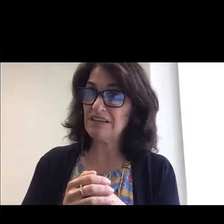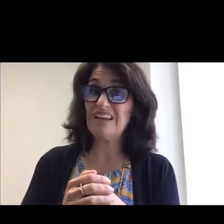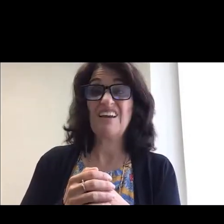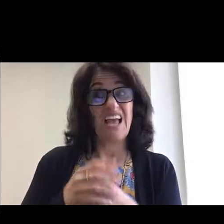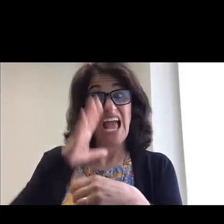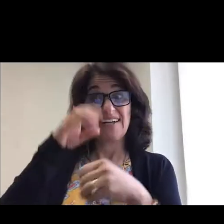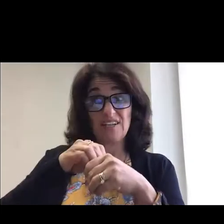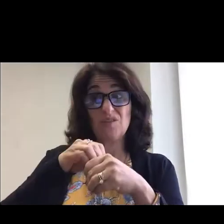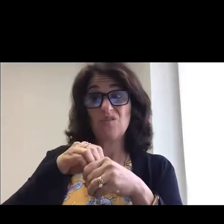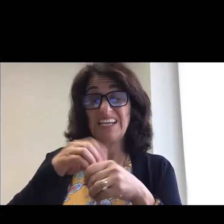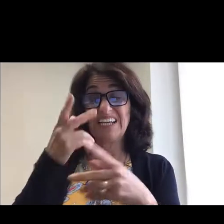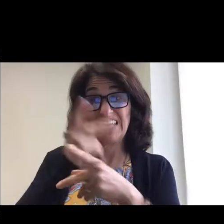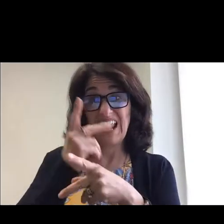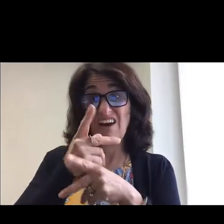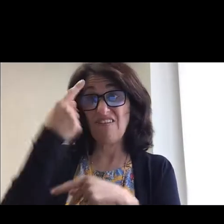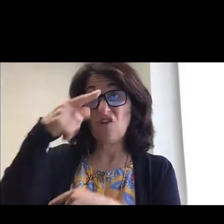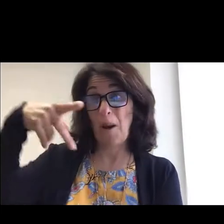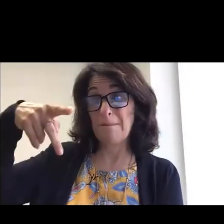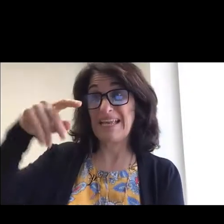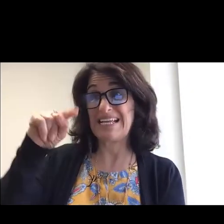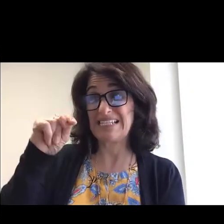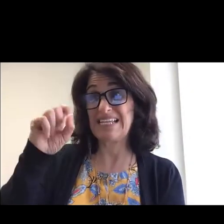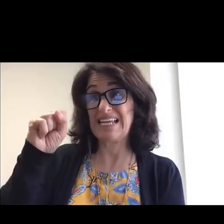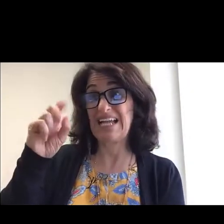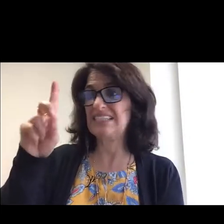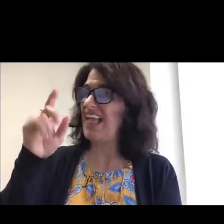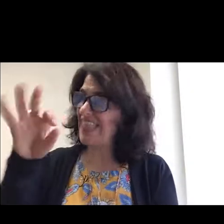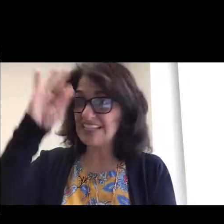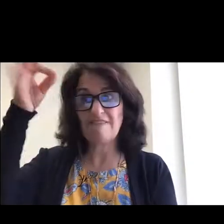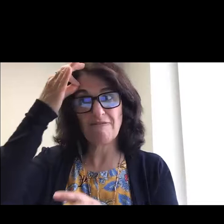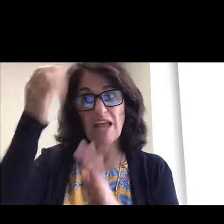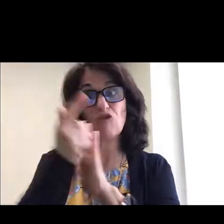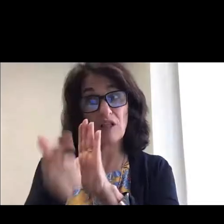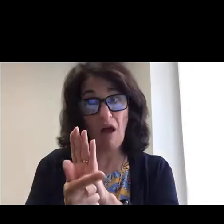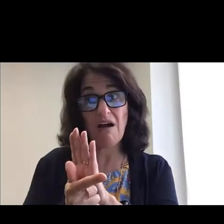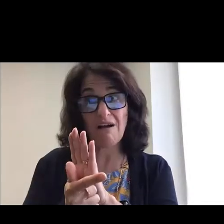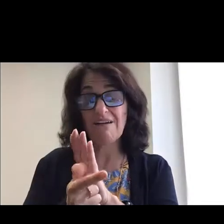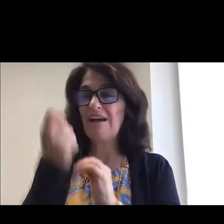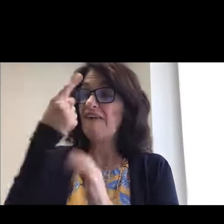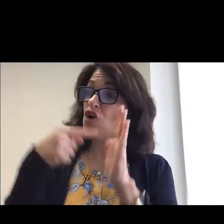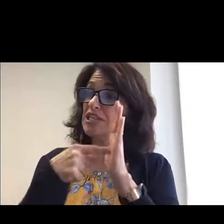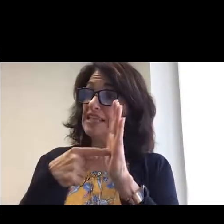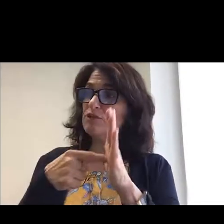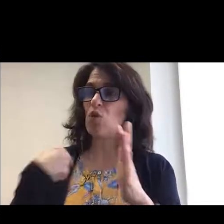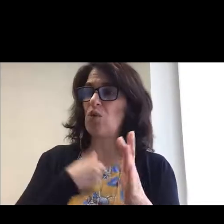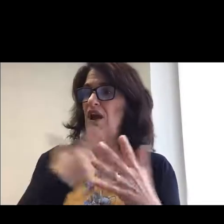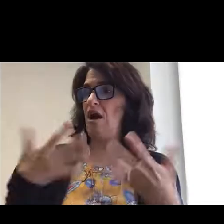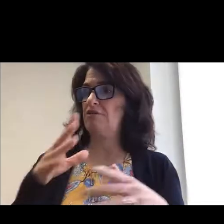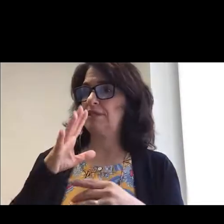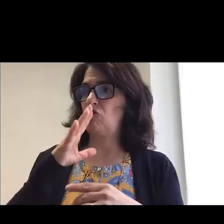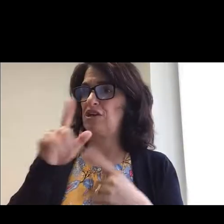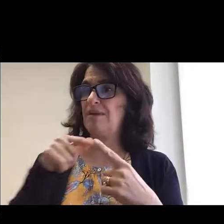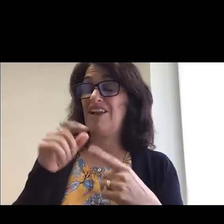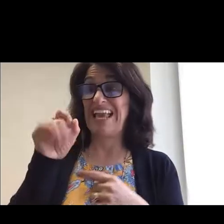post-traumatic stress disorder or PTSD. This is a federal law. And for example, as we mentioned, if you're